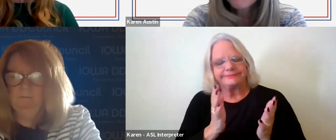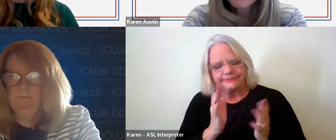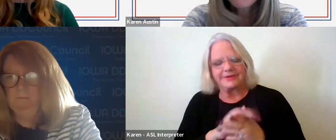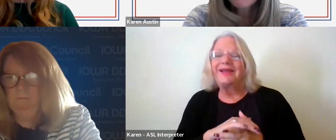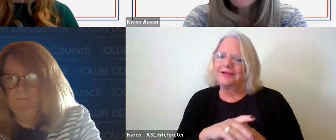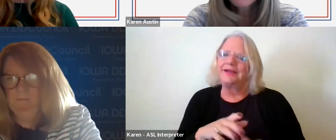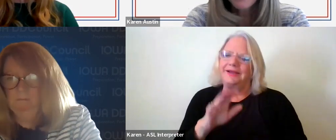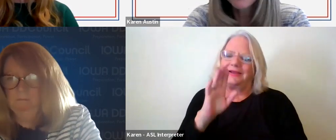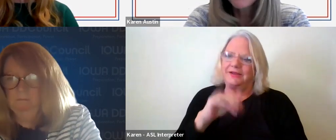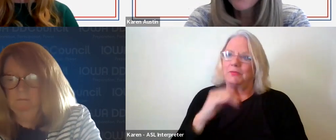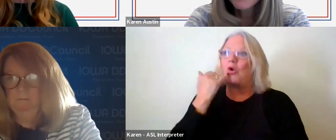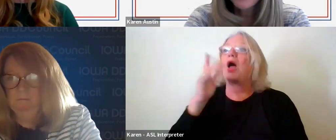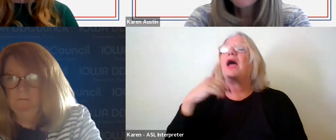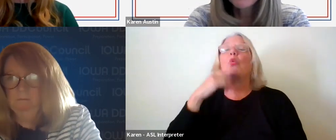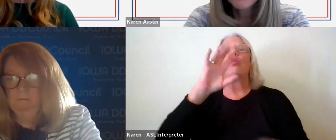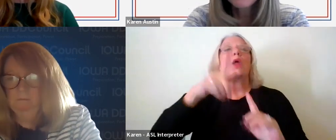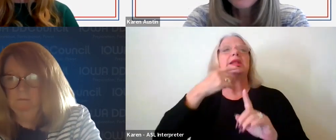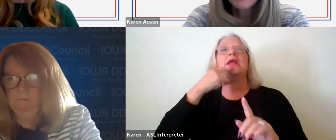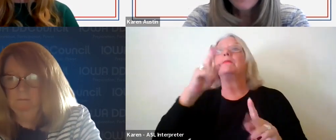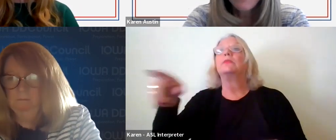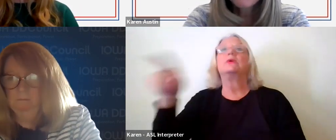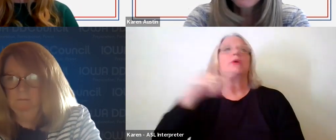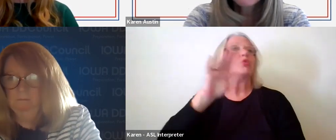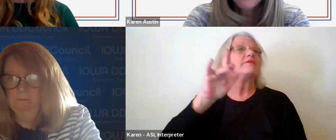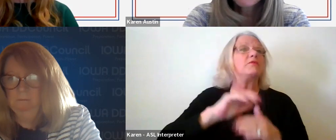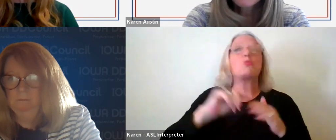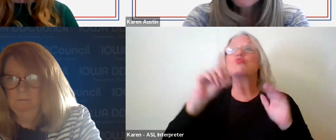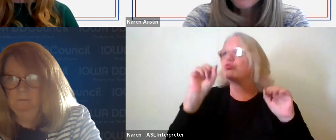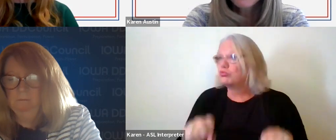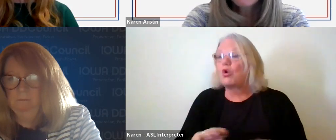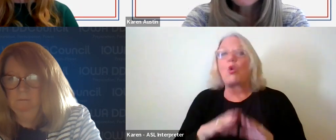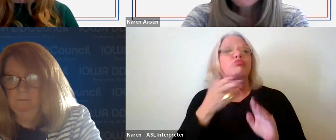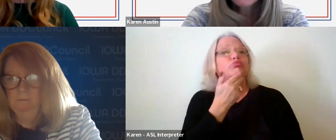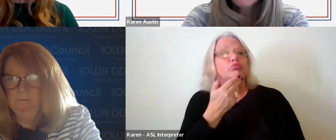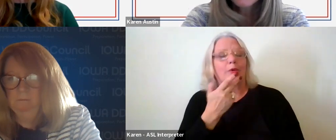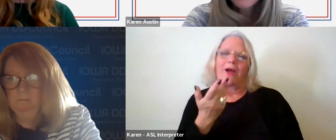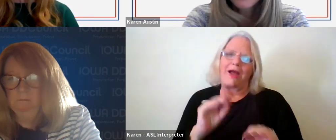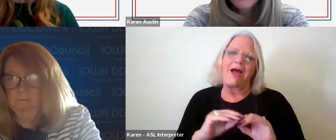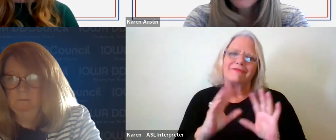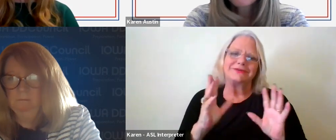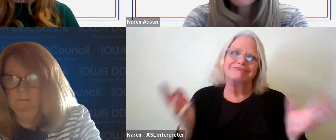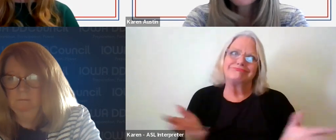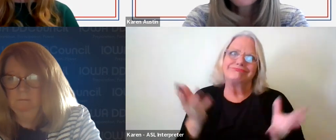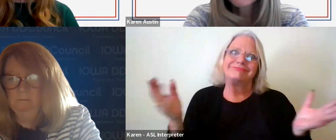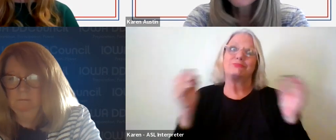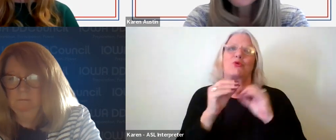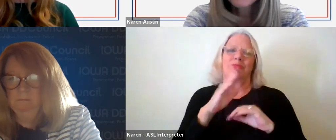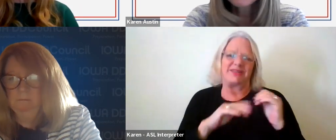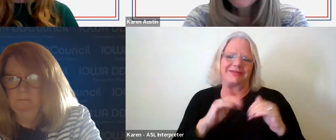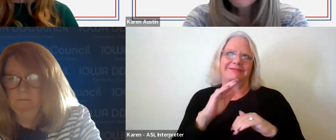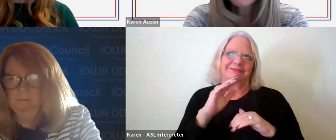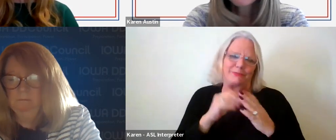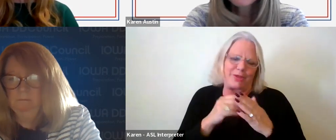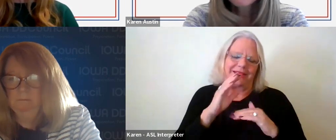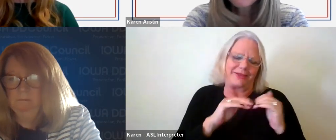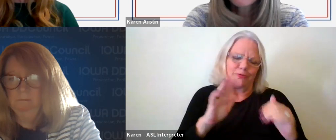an account for $25, I would encourage contributions to that account, because obviously the more money that's in there, those